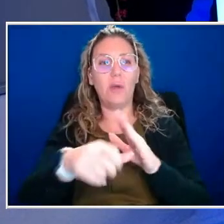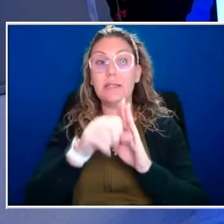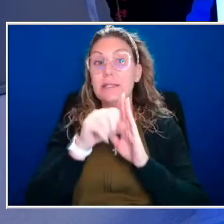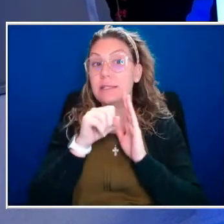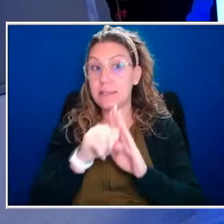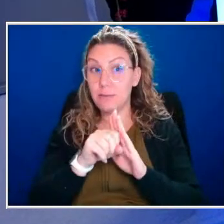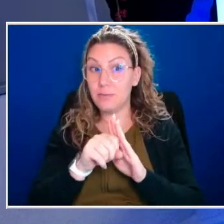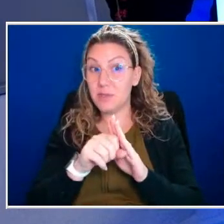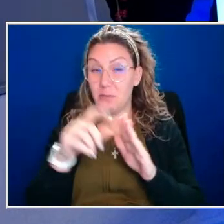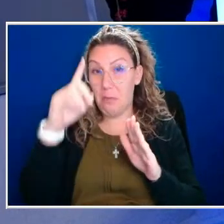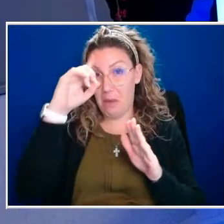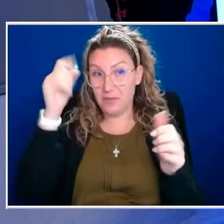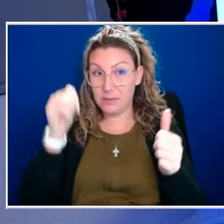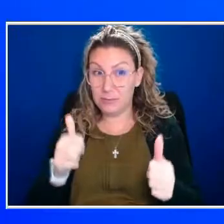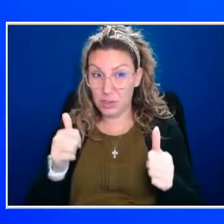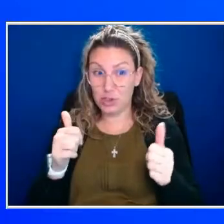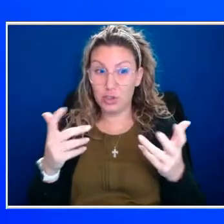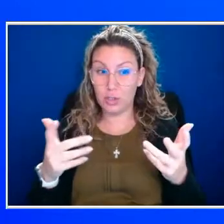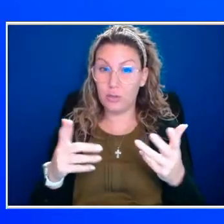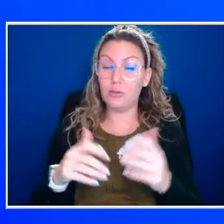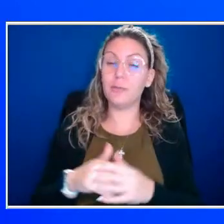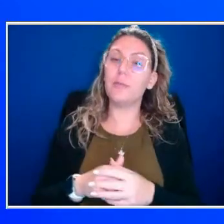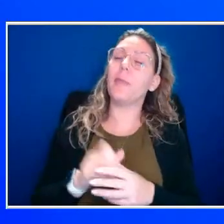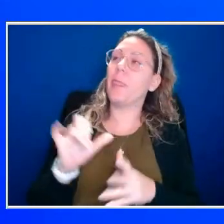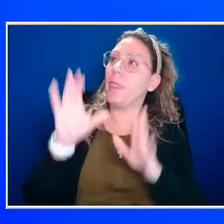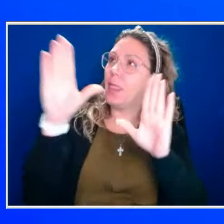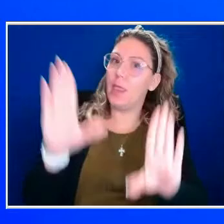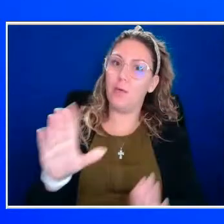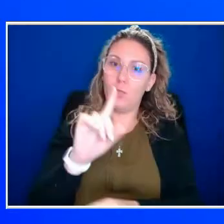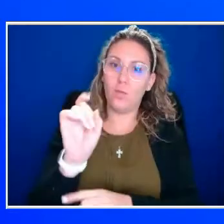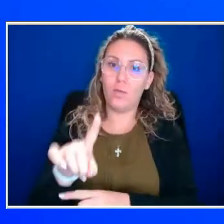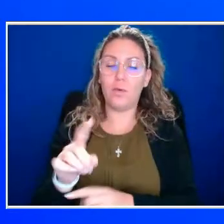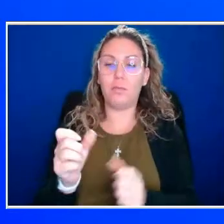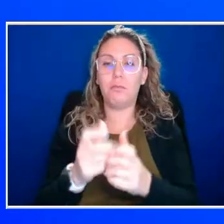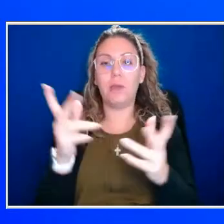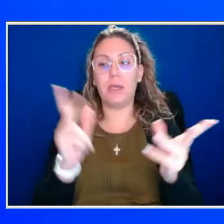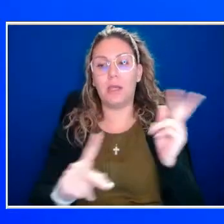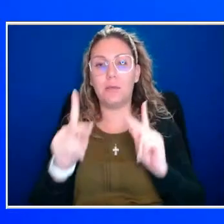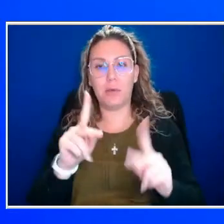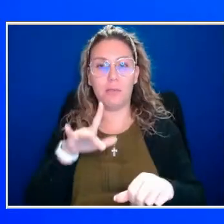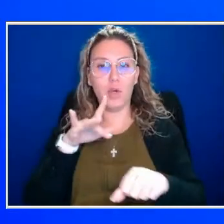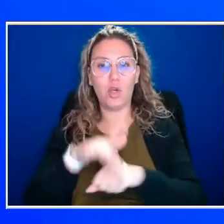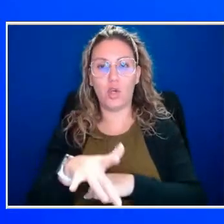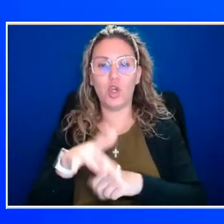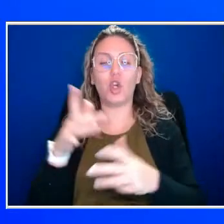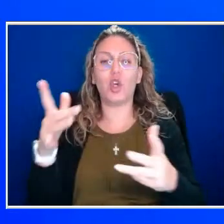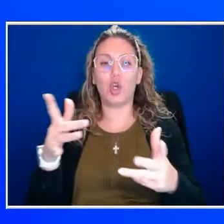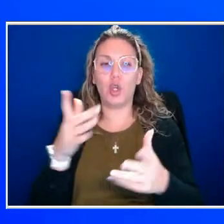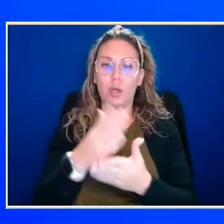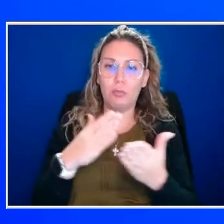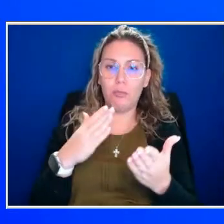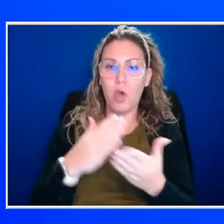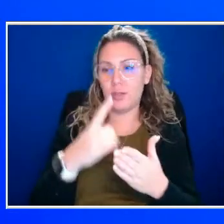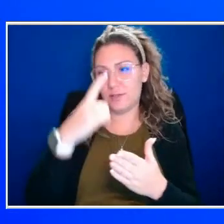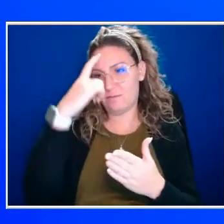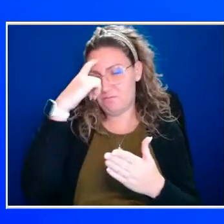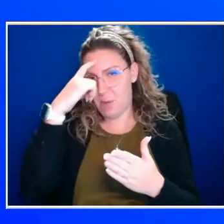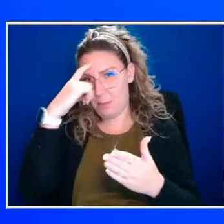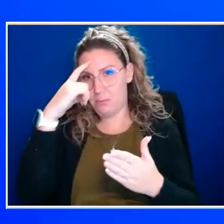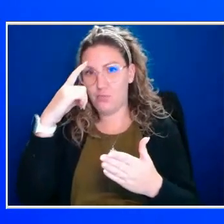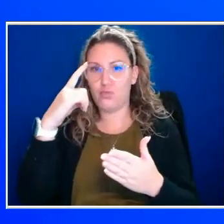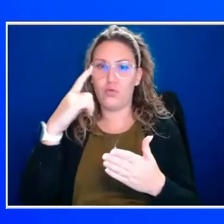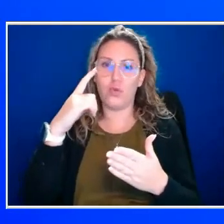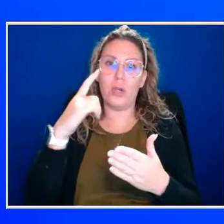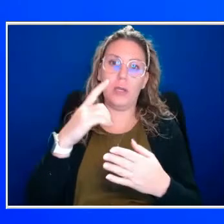that's a great question. So many people with early stages of memory impairment do have higher risk